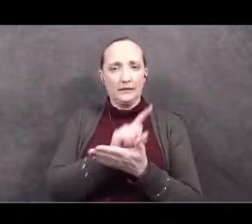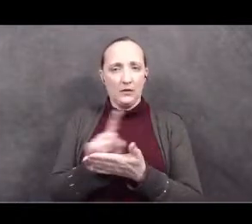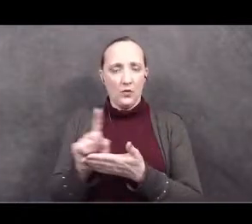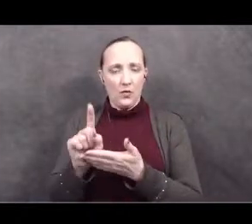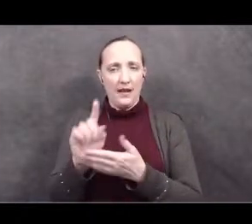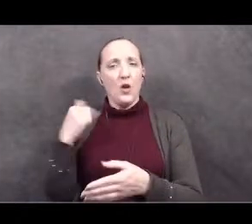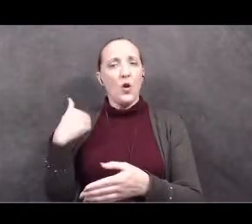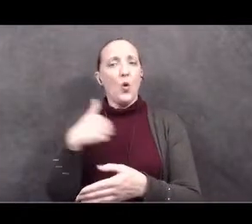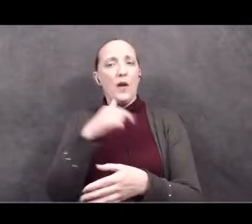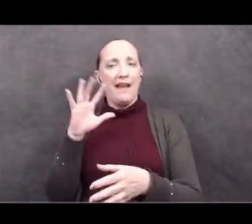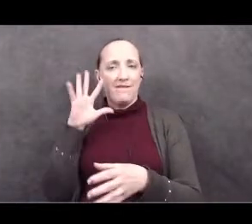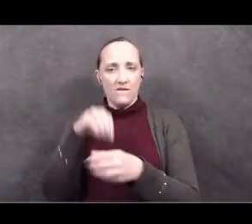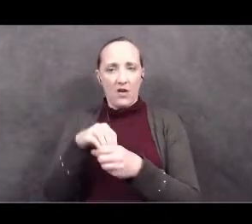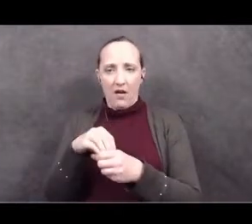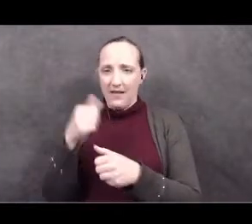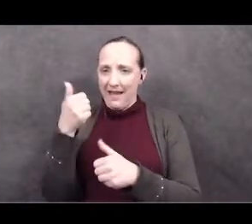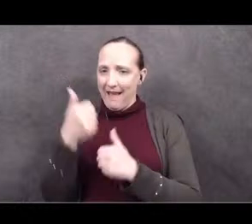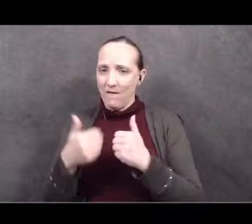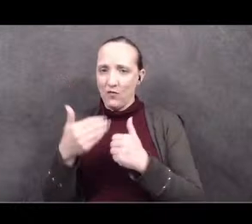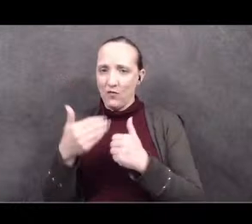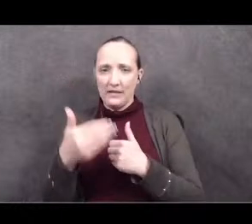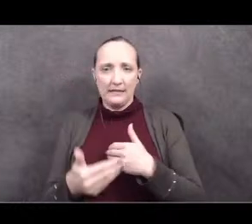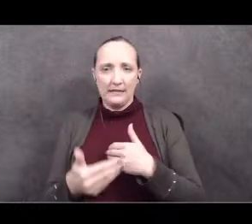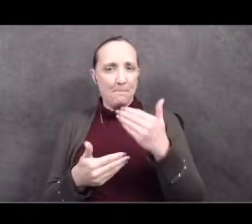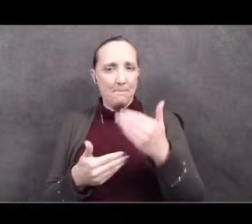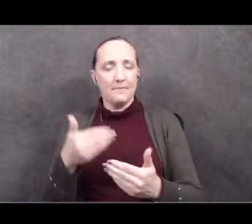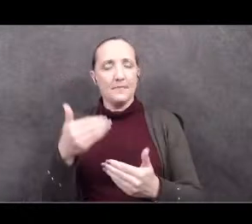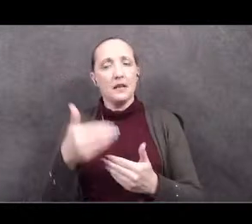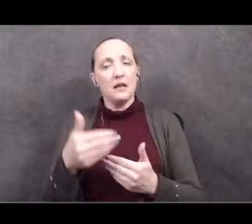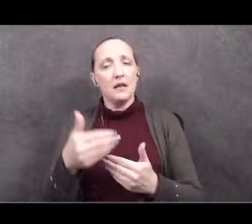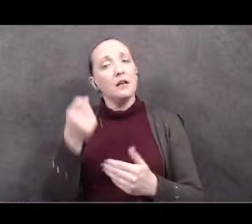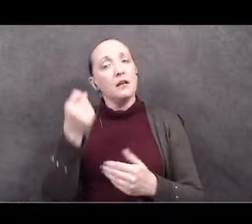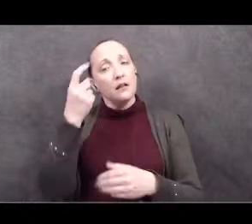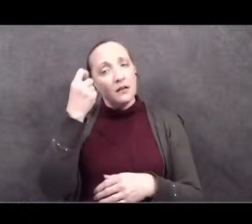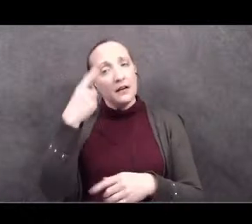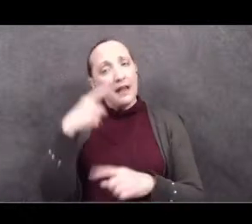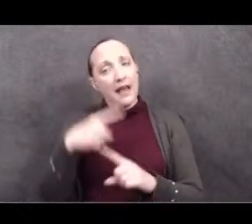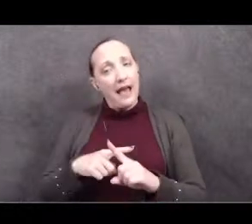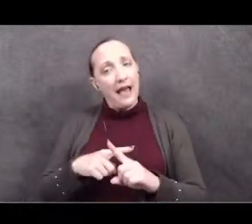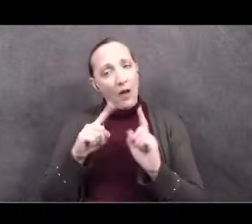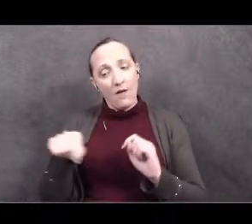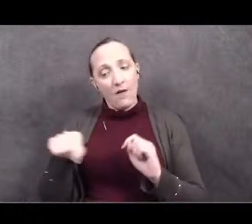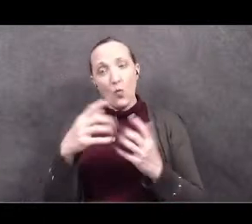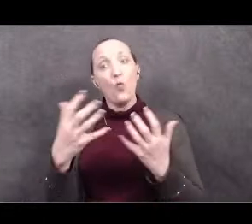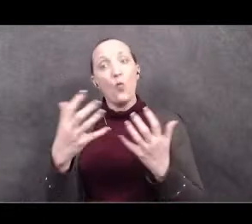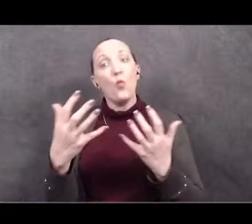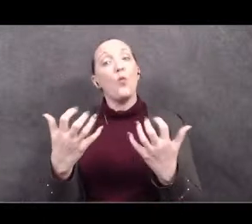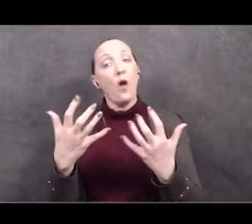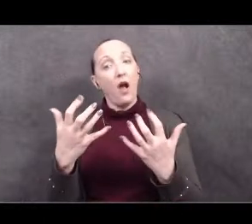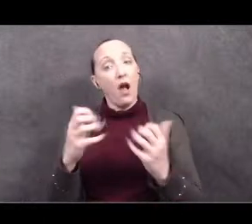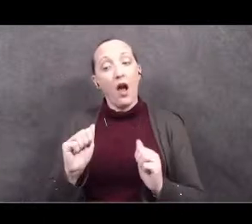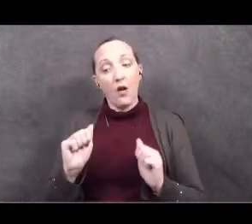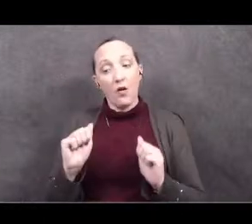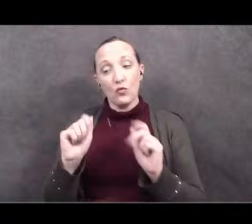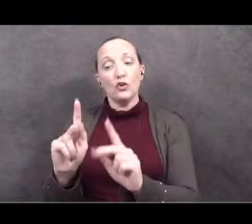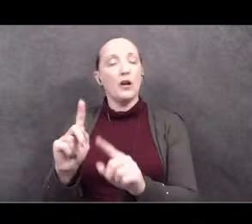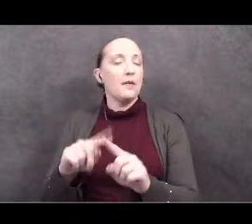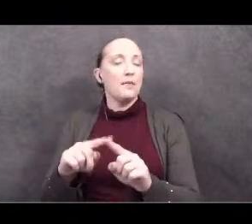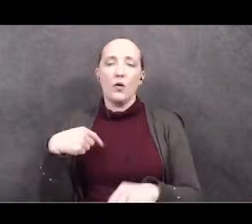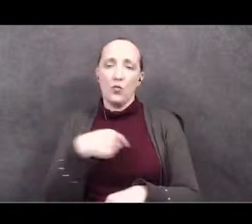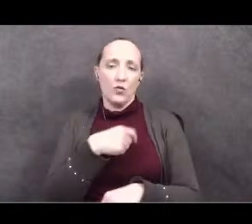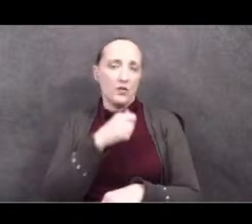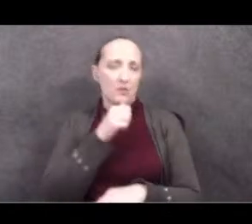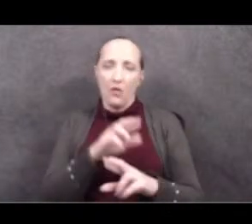way however no matter how much we want to return we are still not ready looking at the co